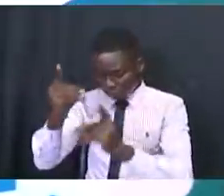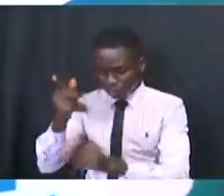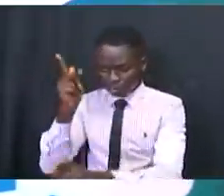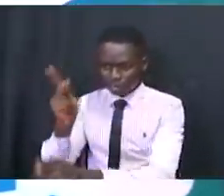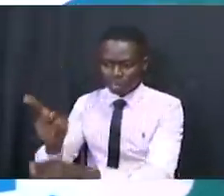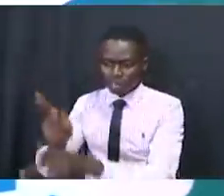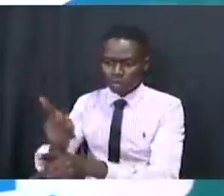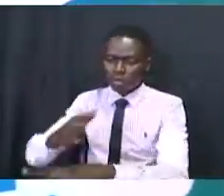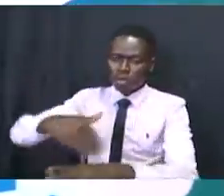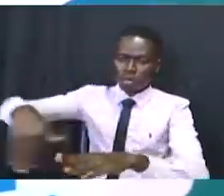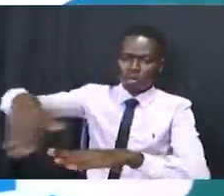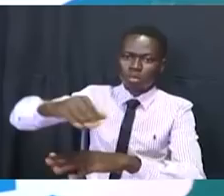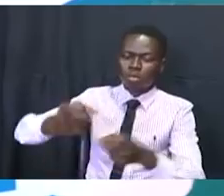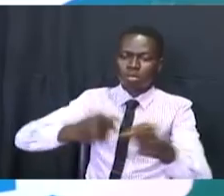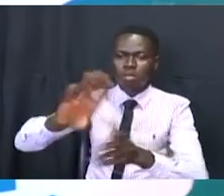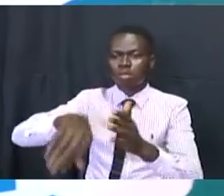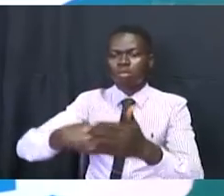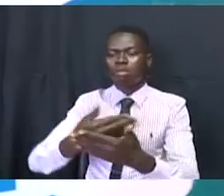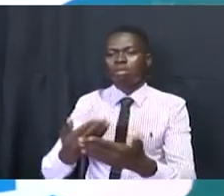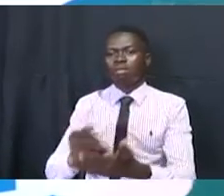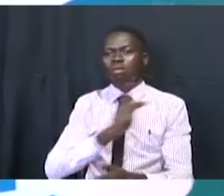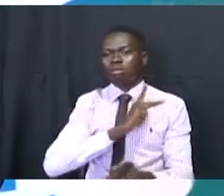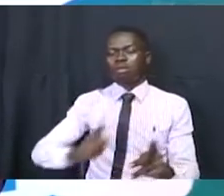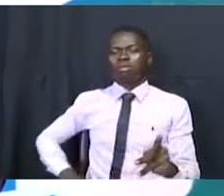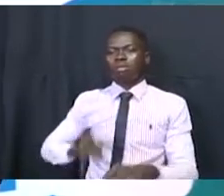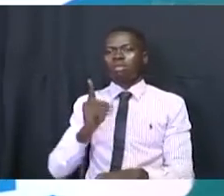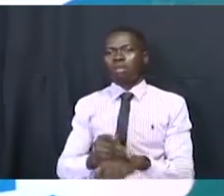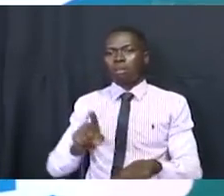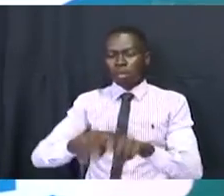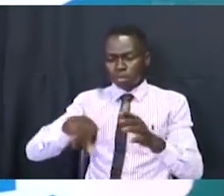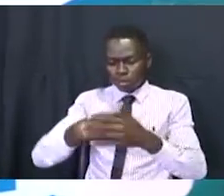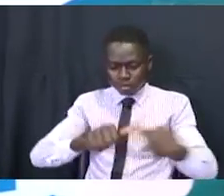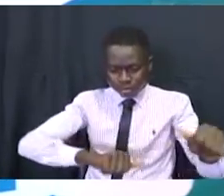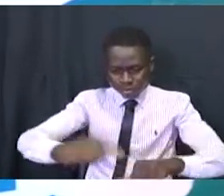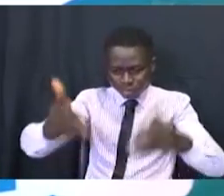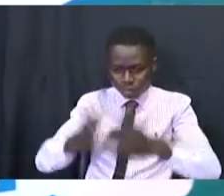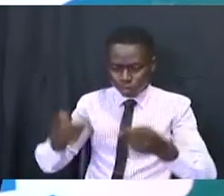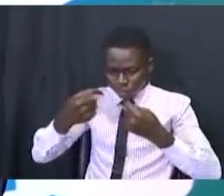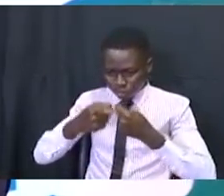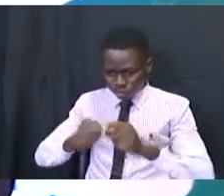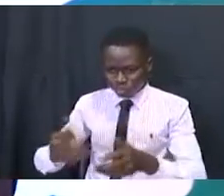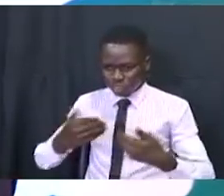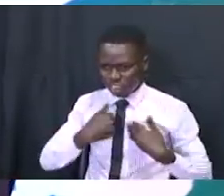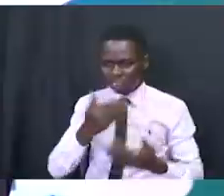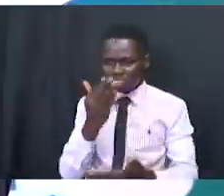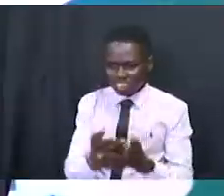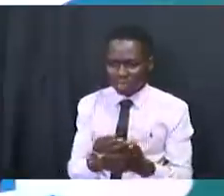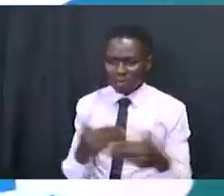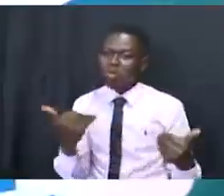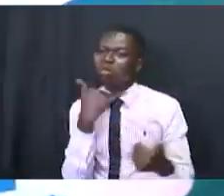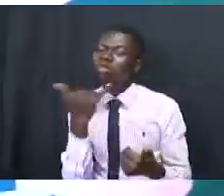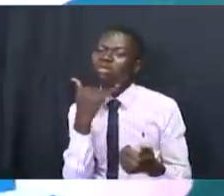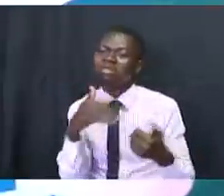the whole kingdom. At this, the administrators and the satraps tried to find grounds for charges